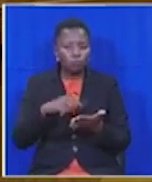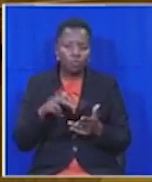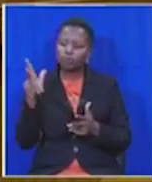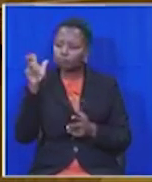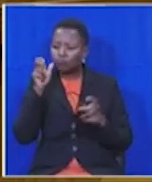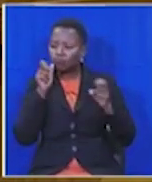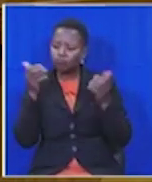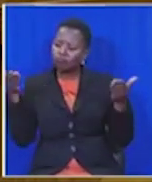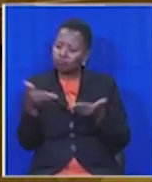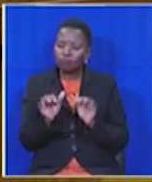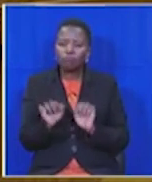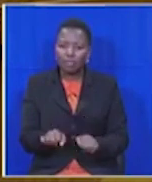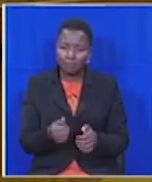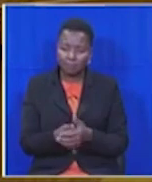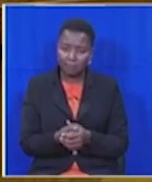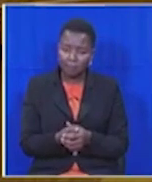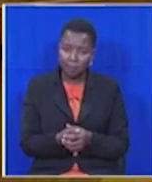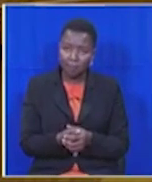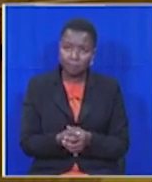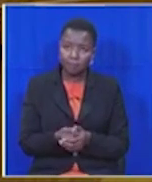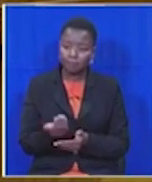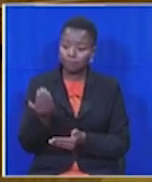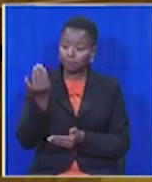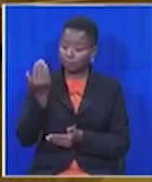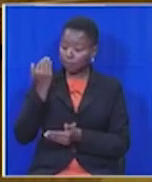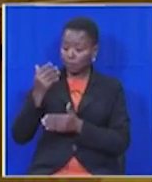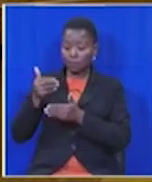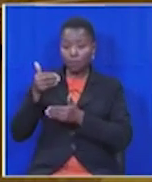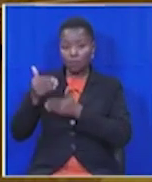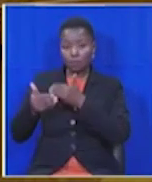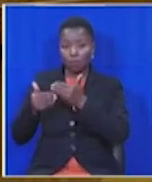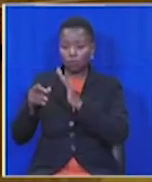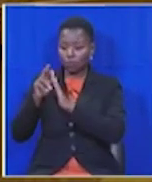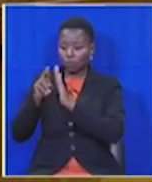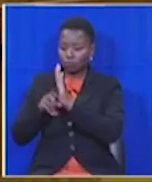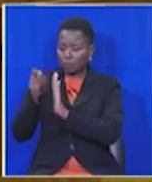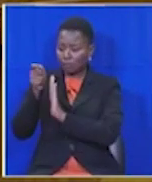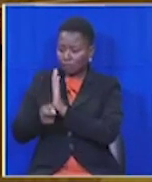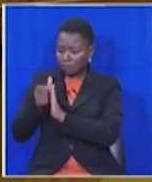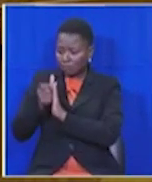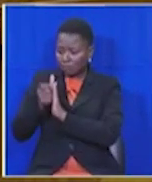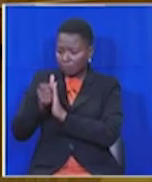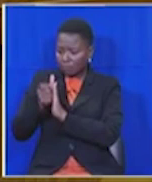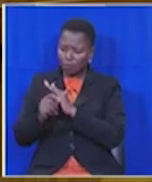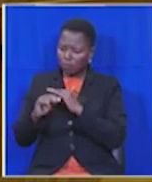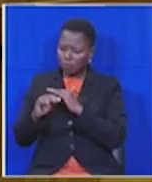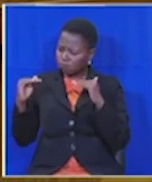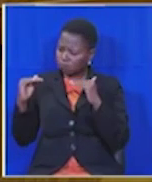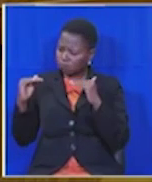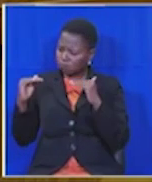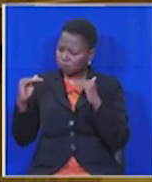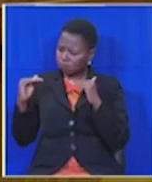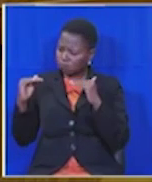this debate. The process of reviewing of our rule was a credible and democratic process.